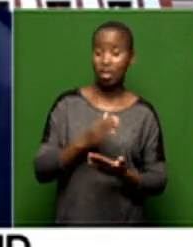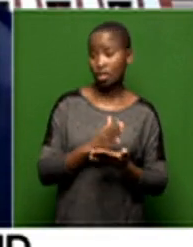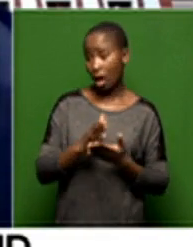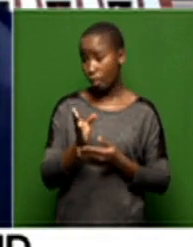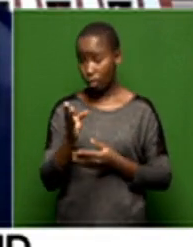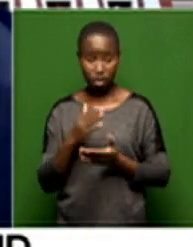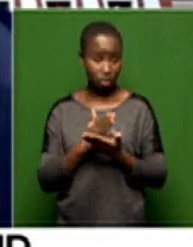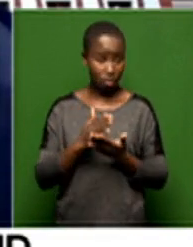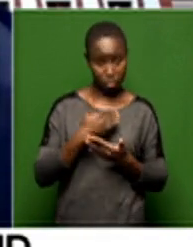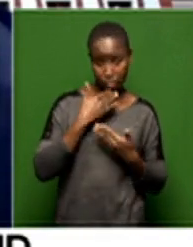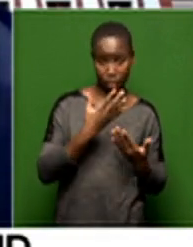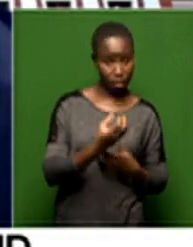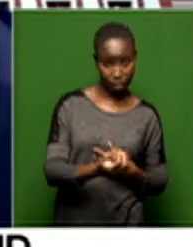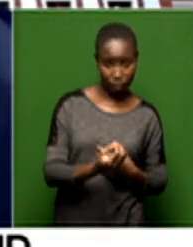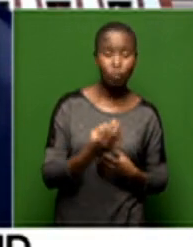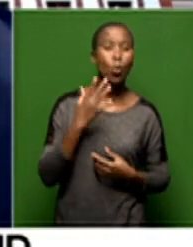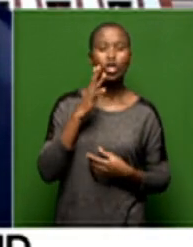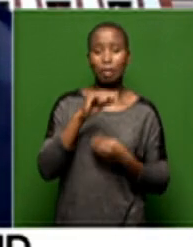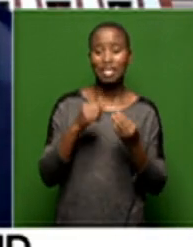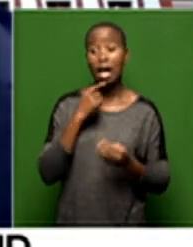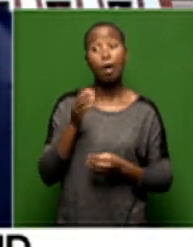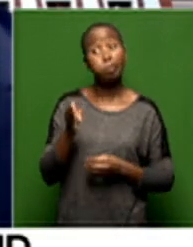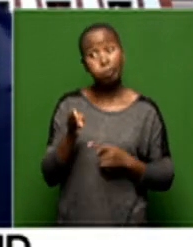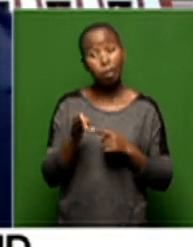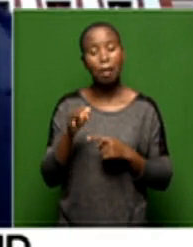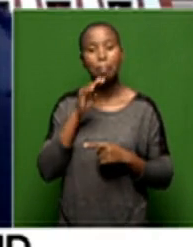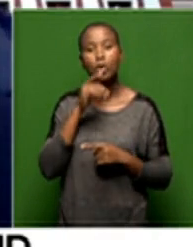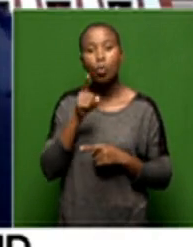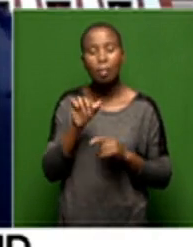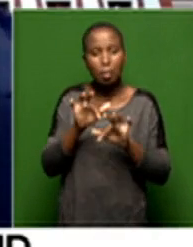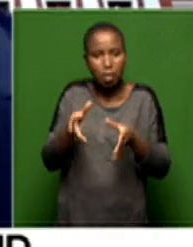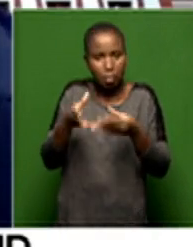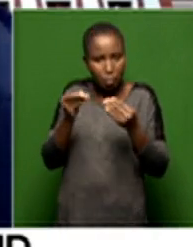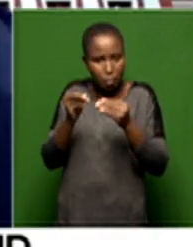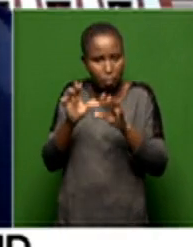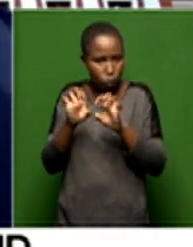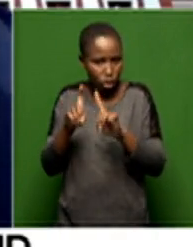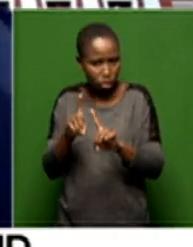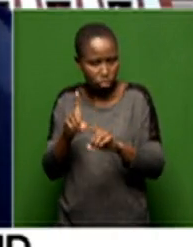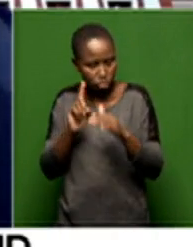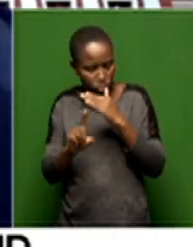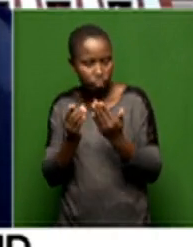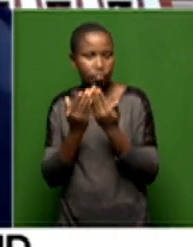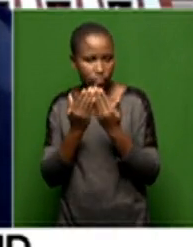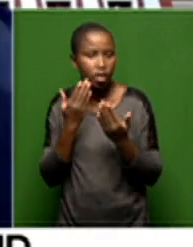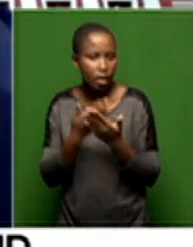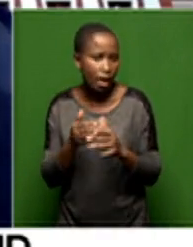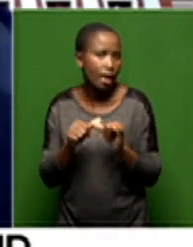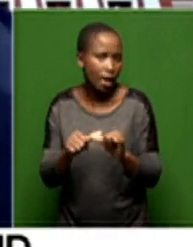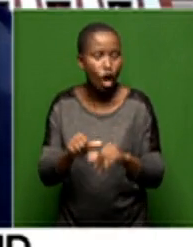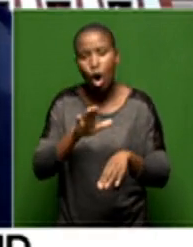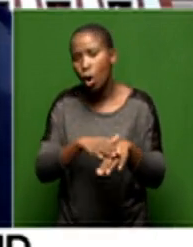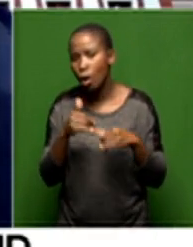not. And when we talk have, we talk those that are able to get the education, they could carry on online, they could carry on,